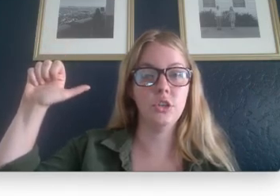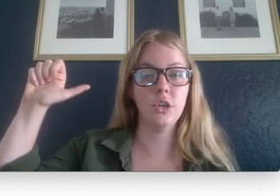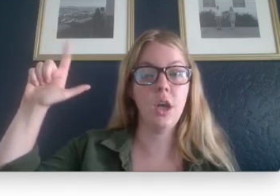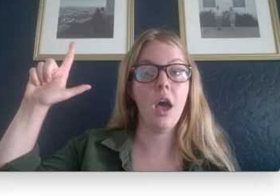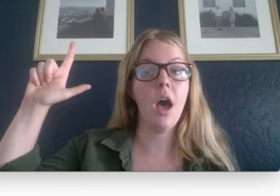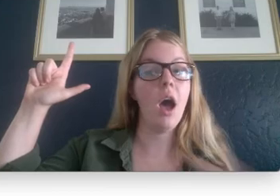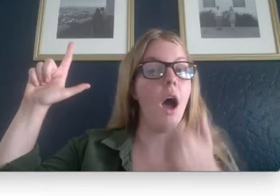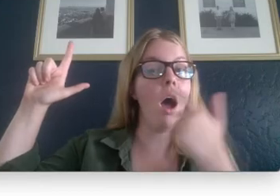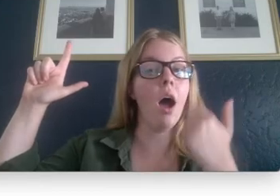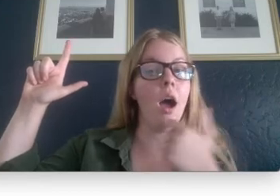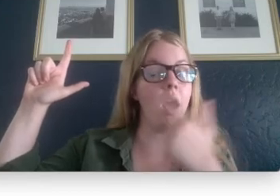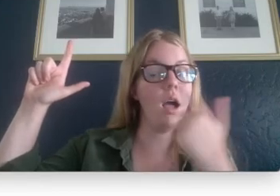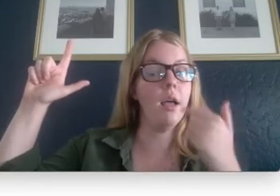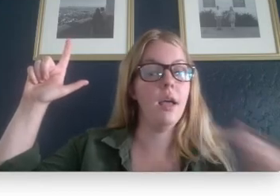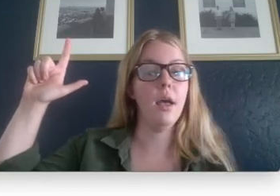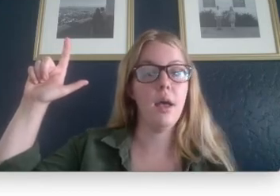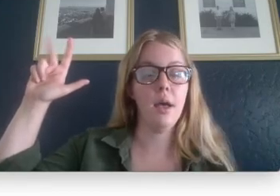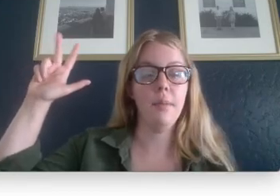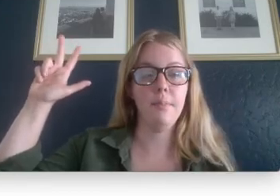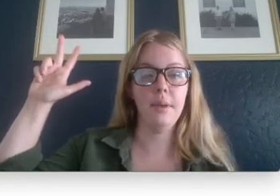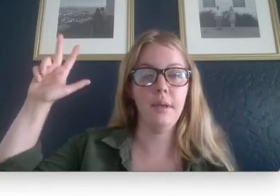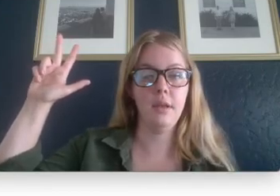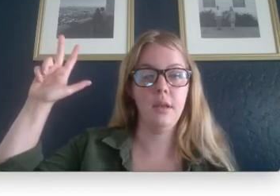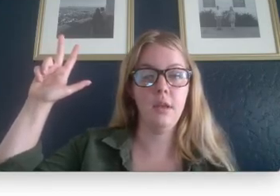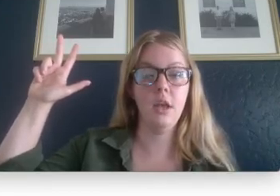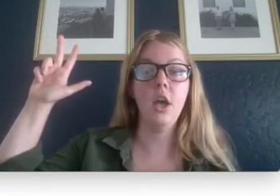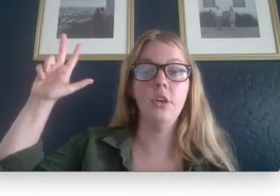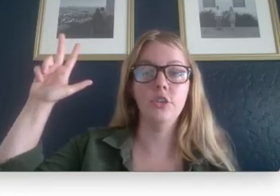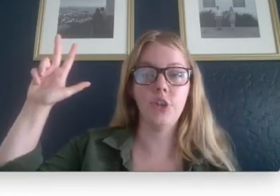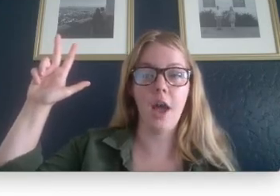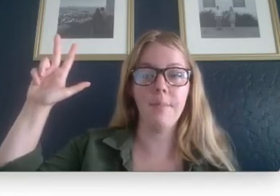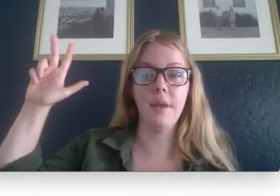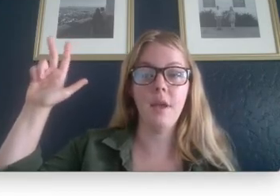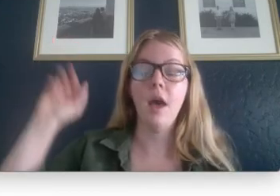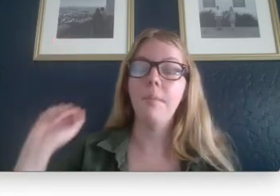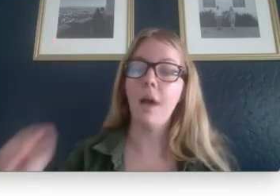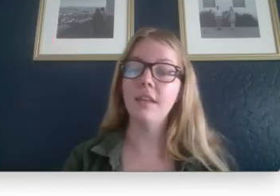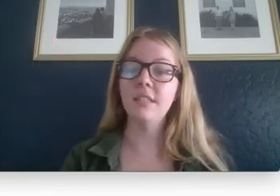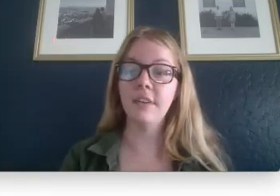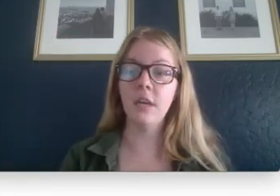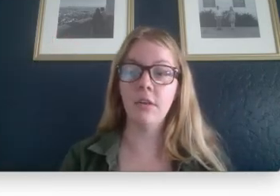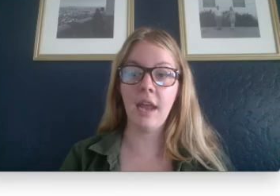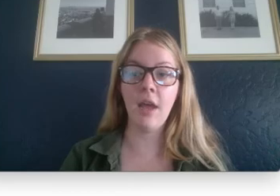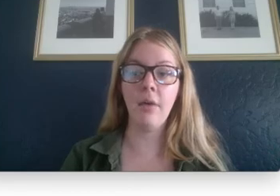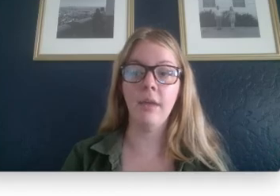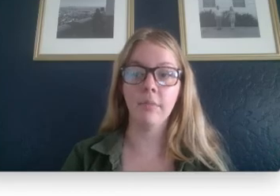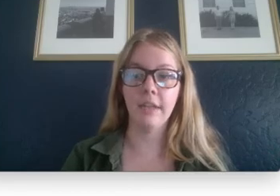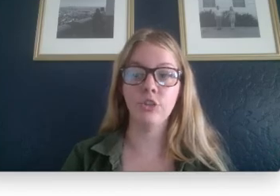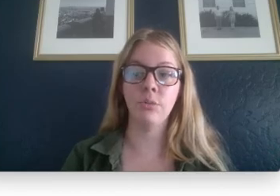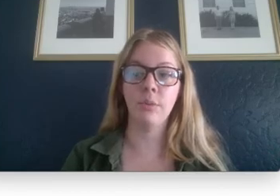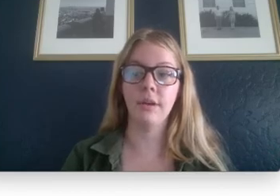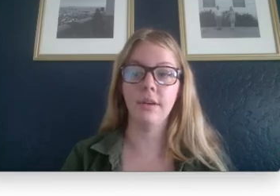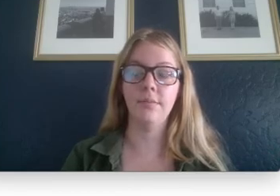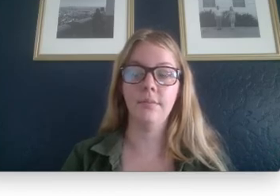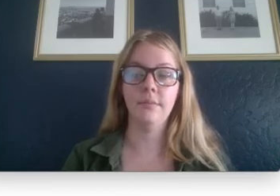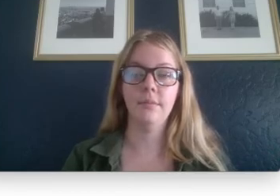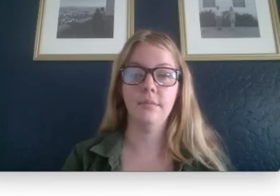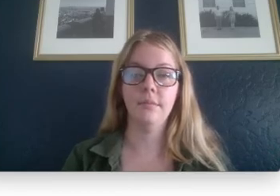Sh. Ah. P. Shop. Pause the video now and write your